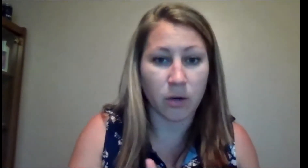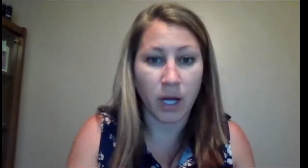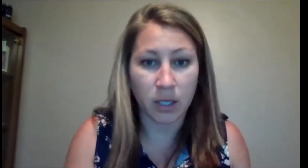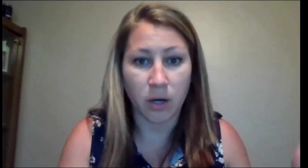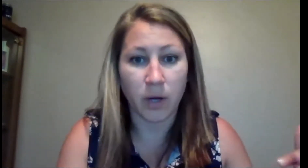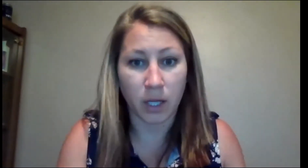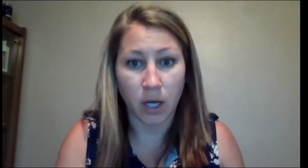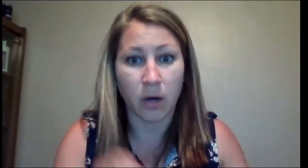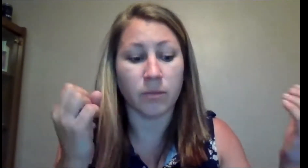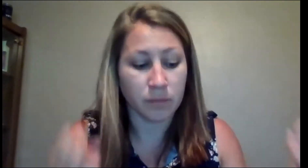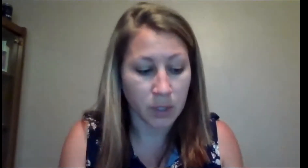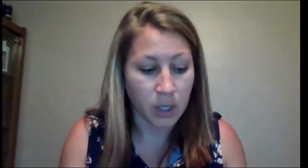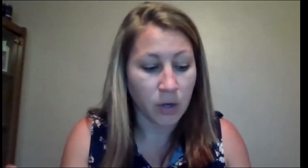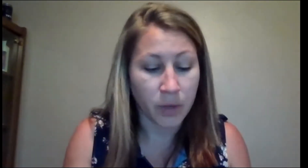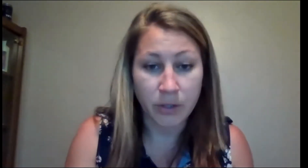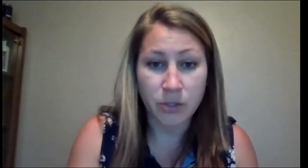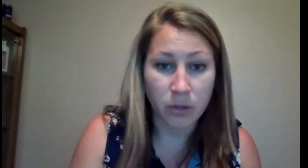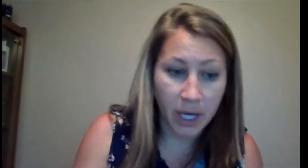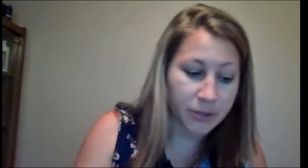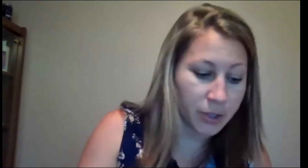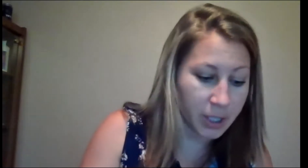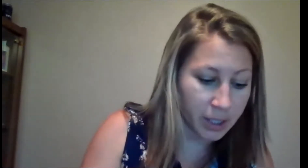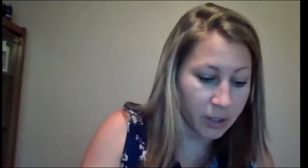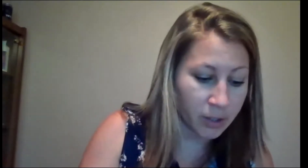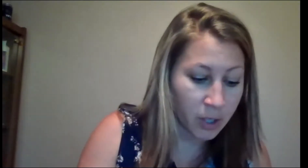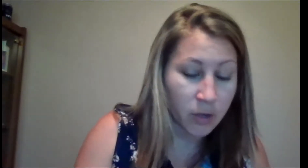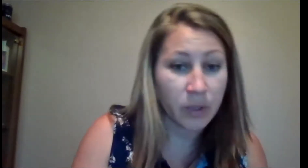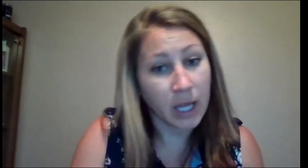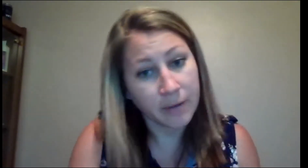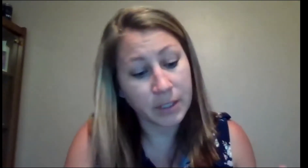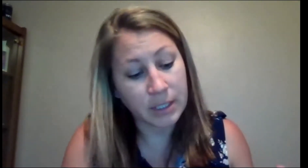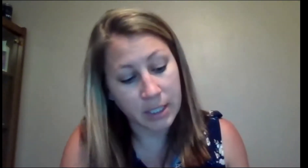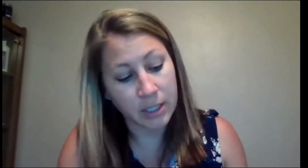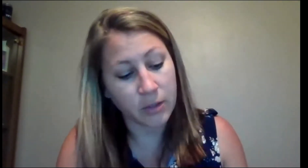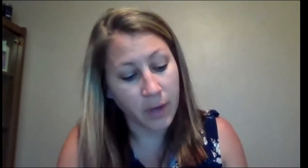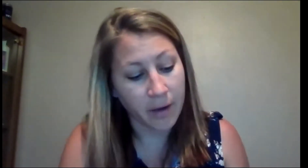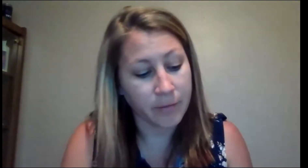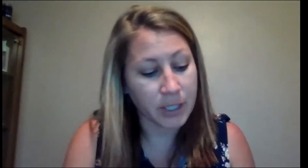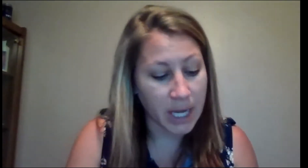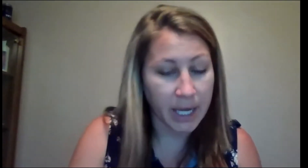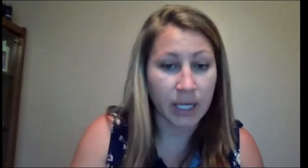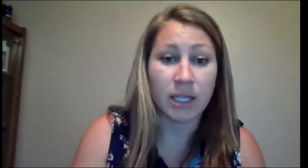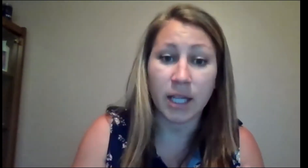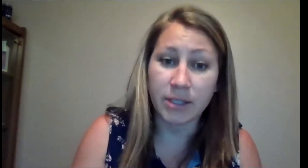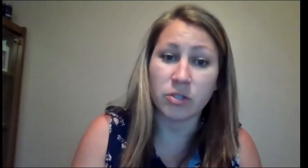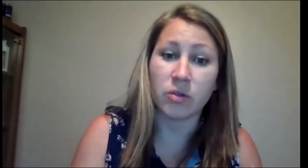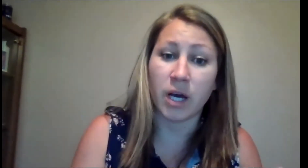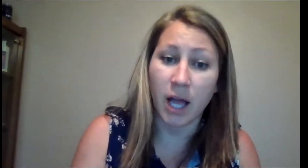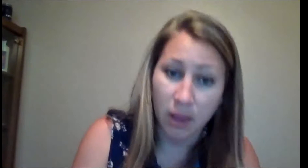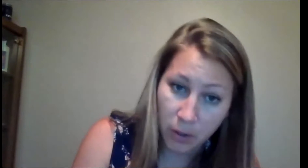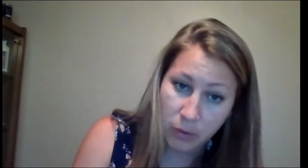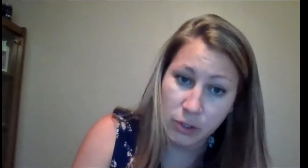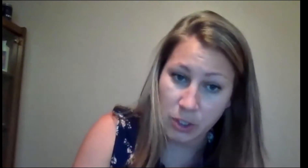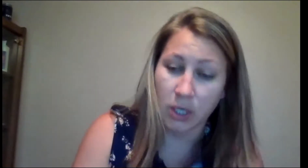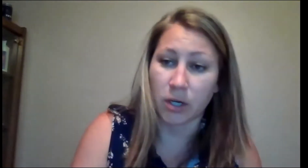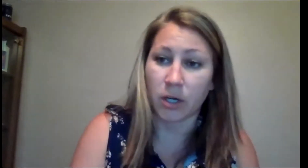Hello, hello, hello. We're so glad you're here. We love to see you every day. Let's do the